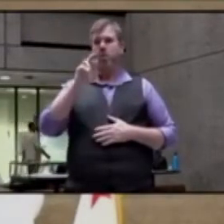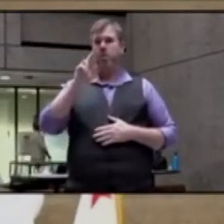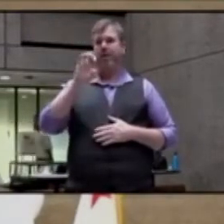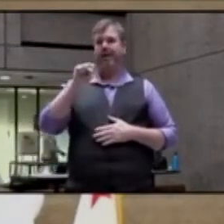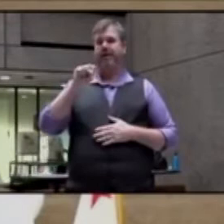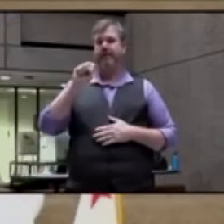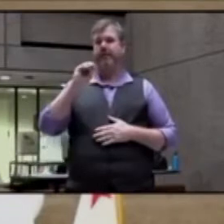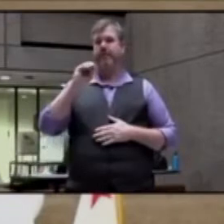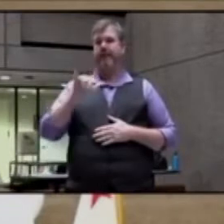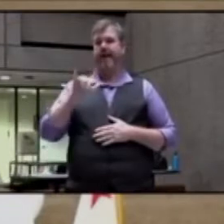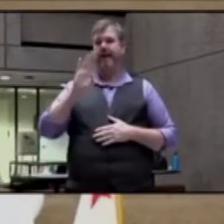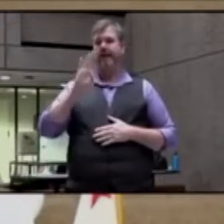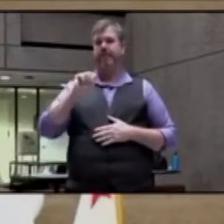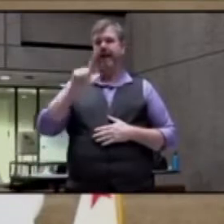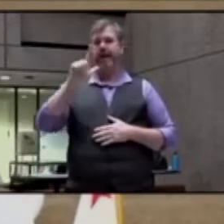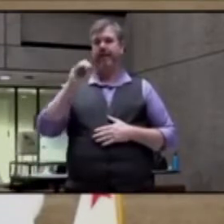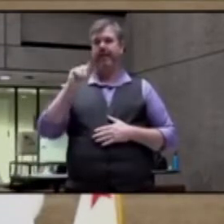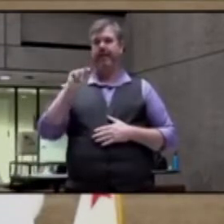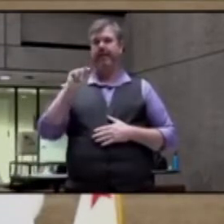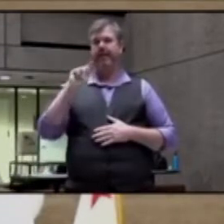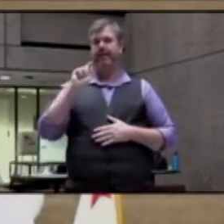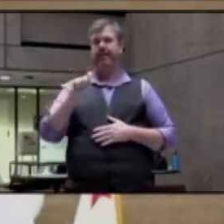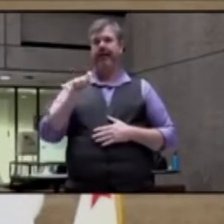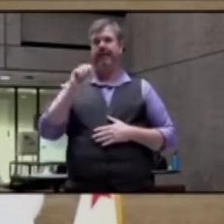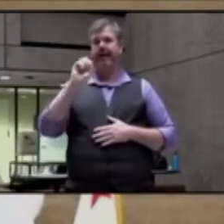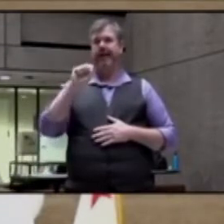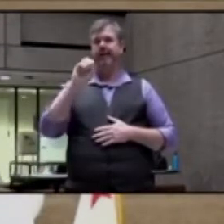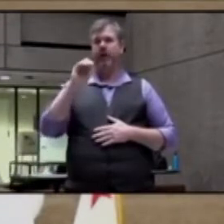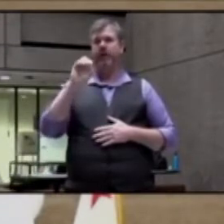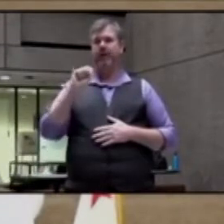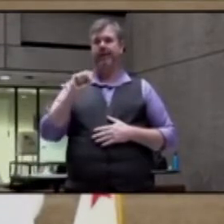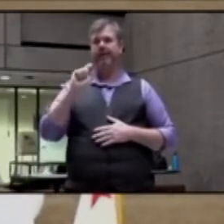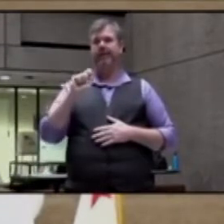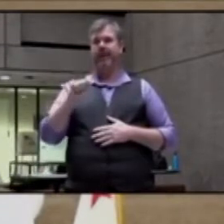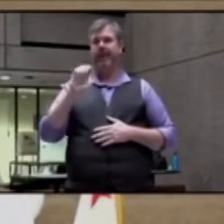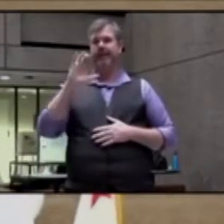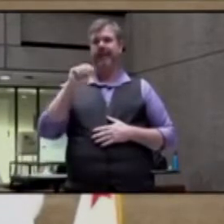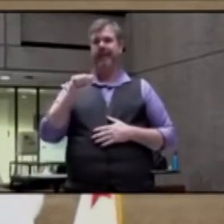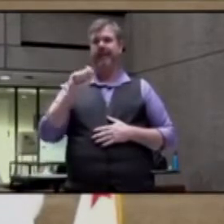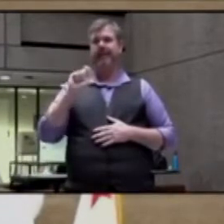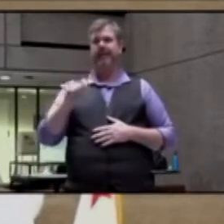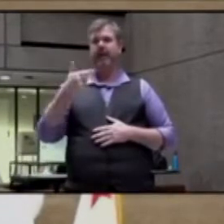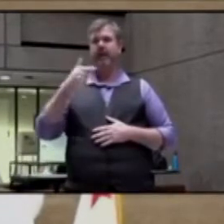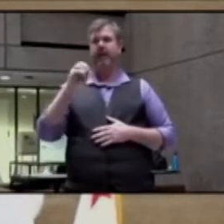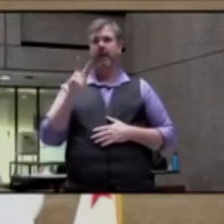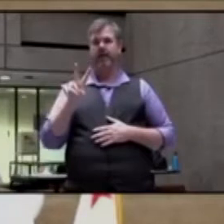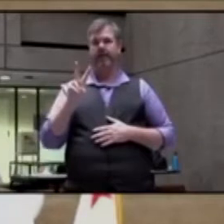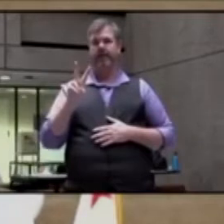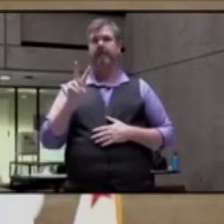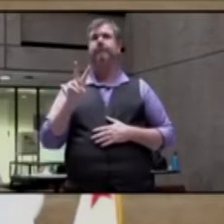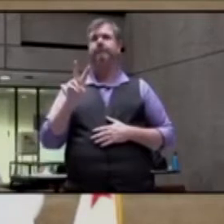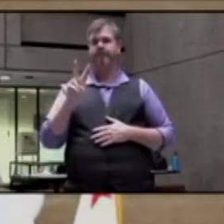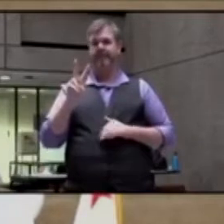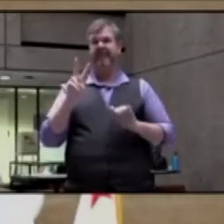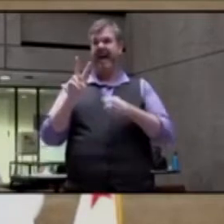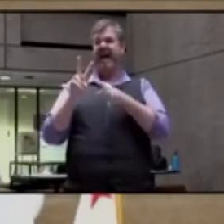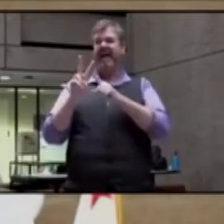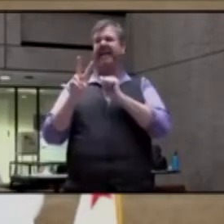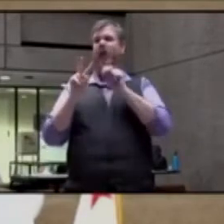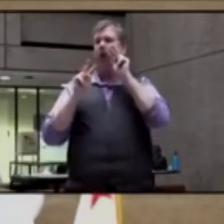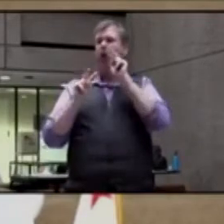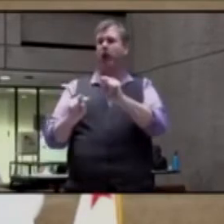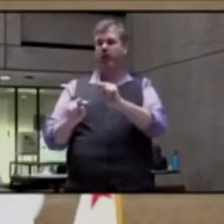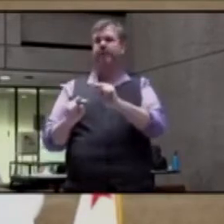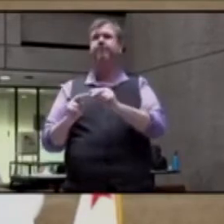where'smyballot.sos.ca.gov. And there, it's great because it tracks your ballot all along the steps. You sign up to get email, a text,